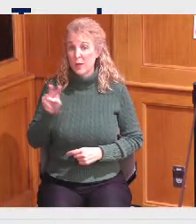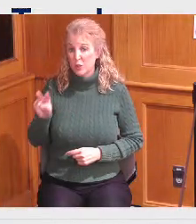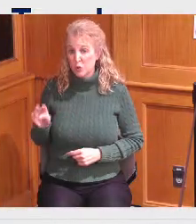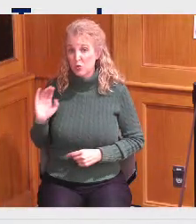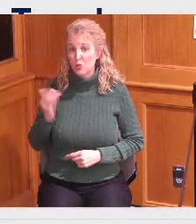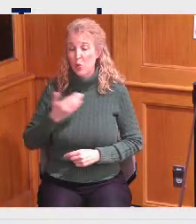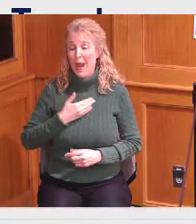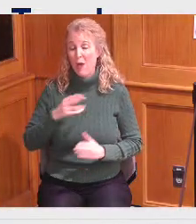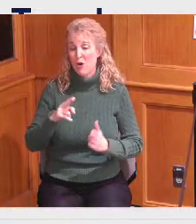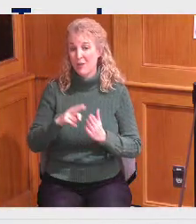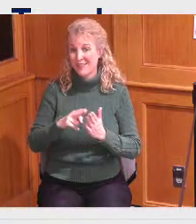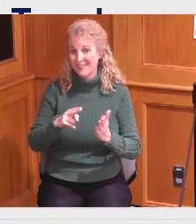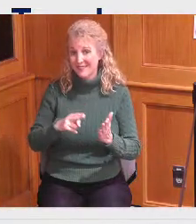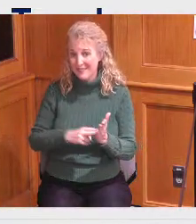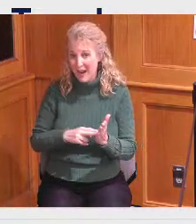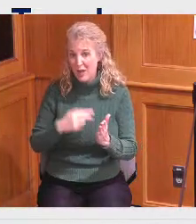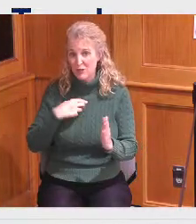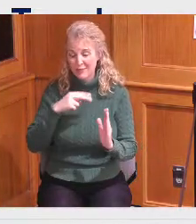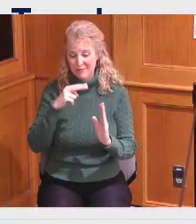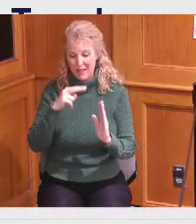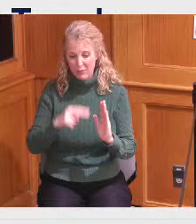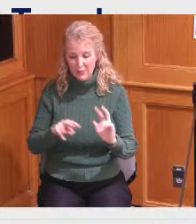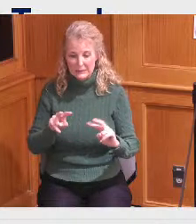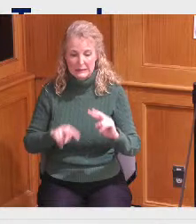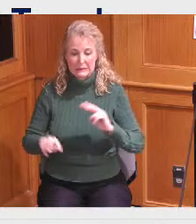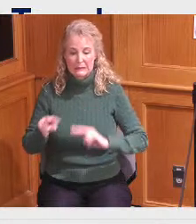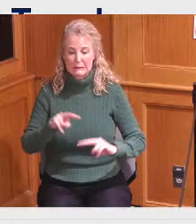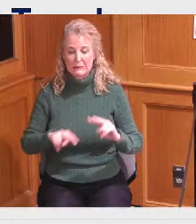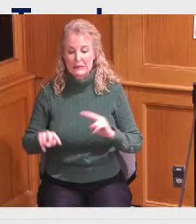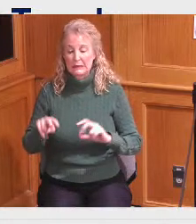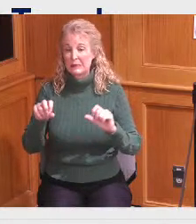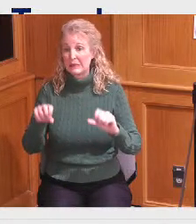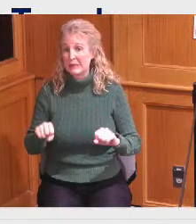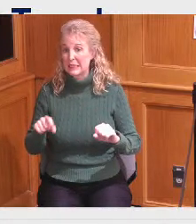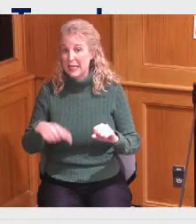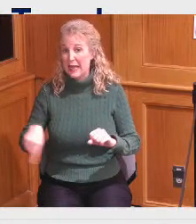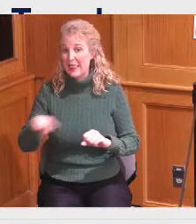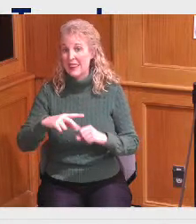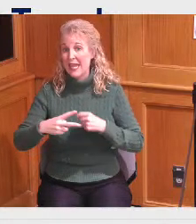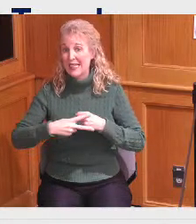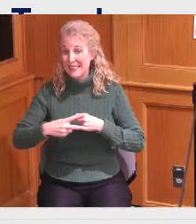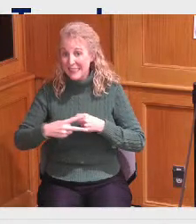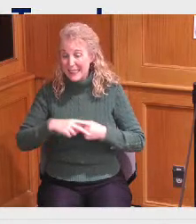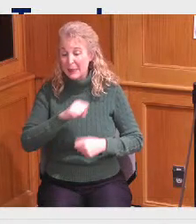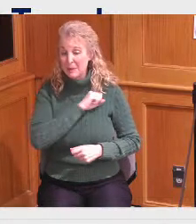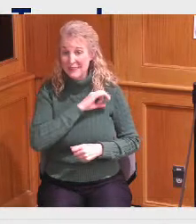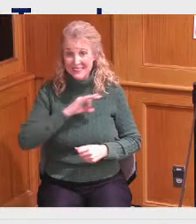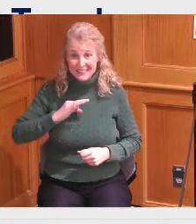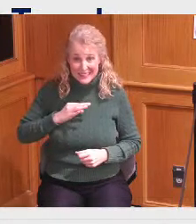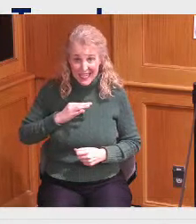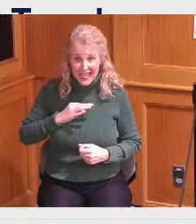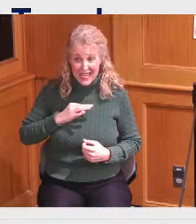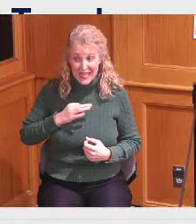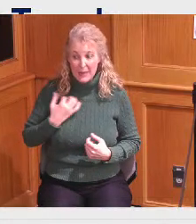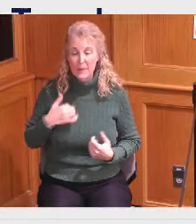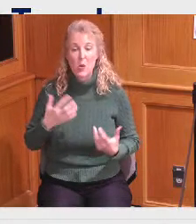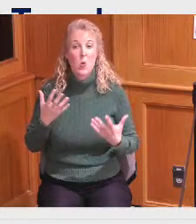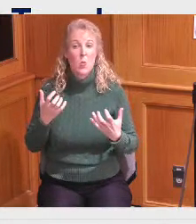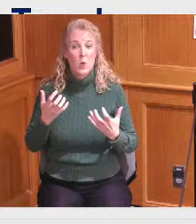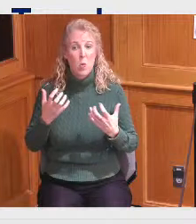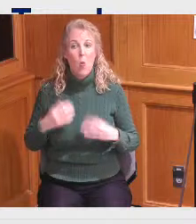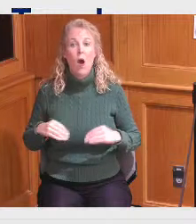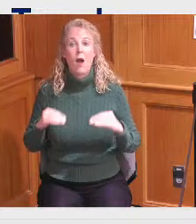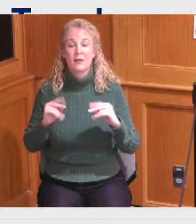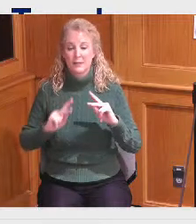networks, looked at increasing their ability to keep and retain staff. Obviously, if we want to be able to keep